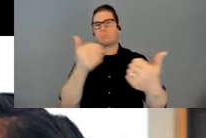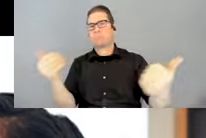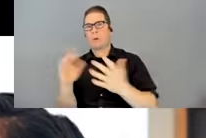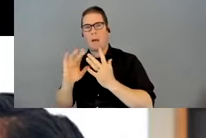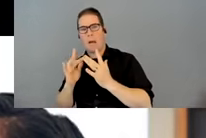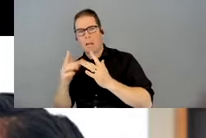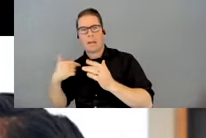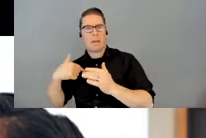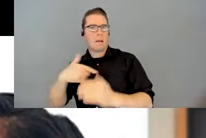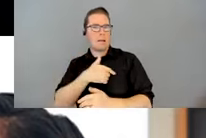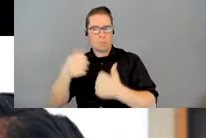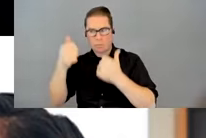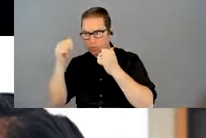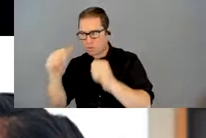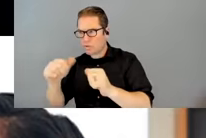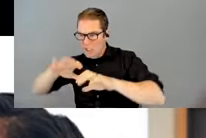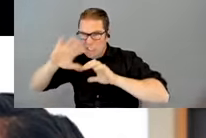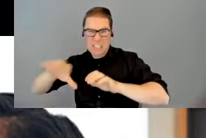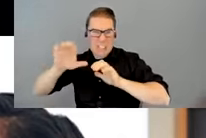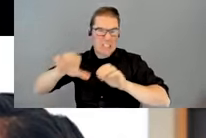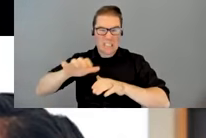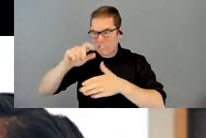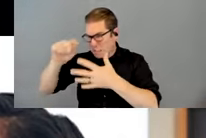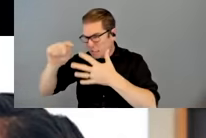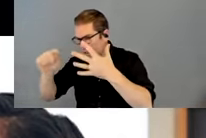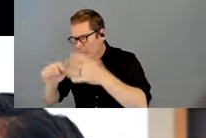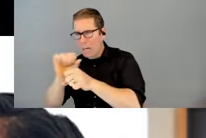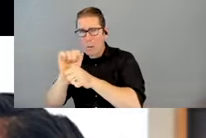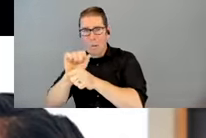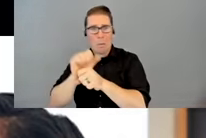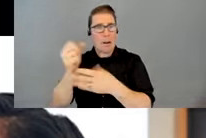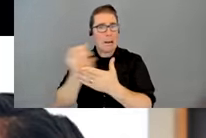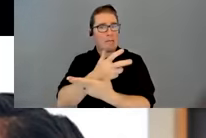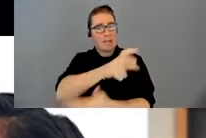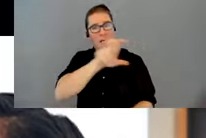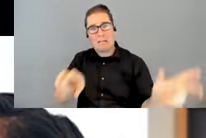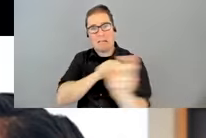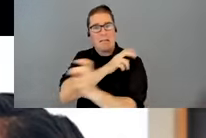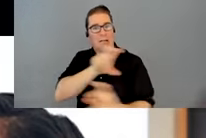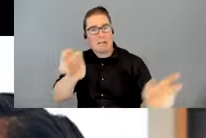It was a lot of work all at one time to switch our classes to online and to